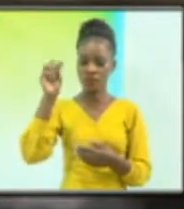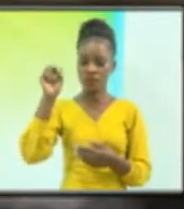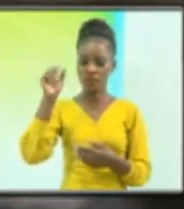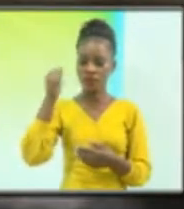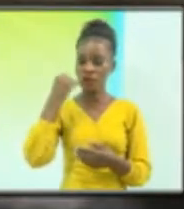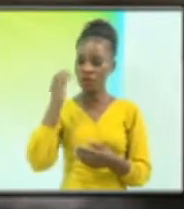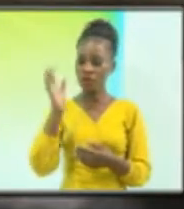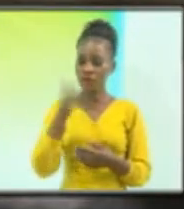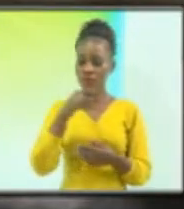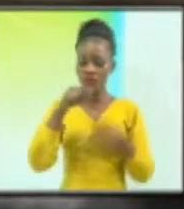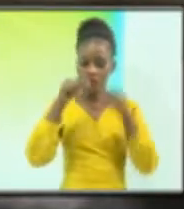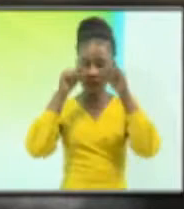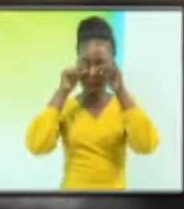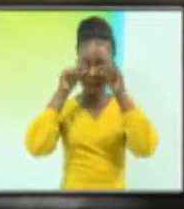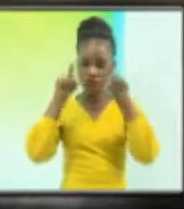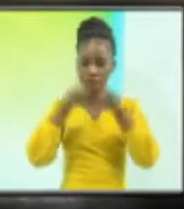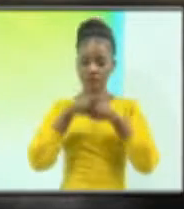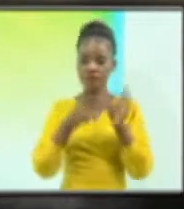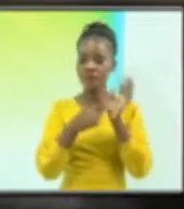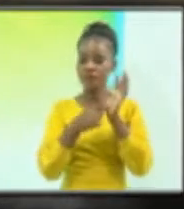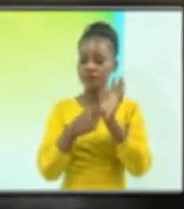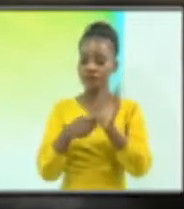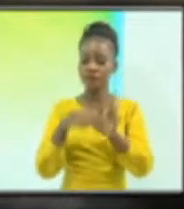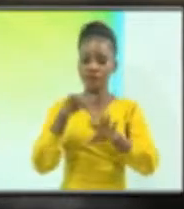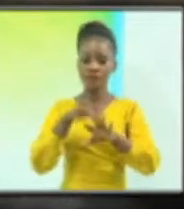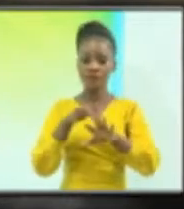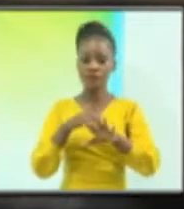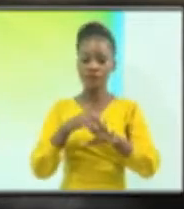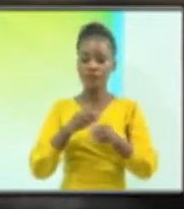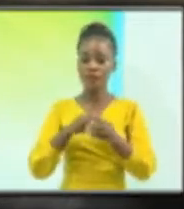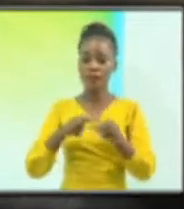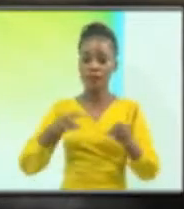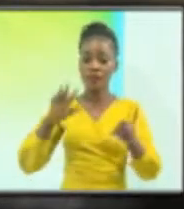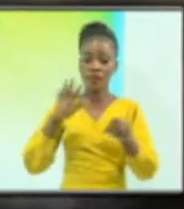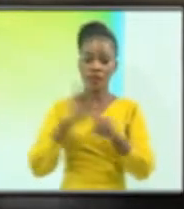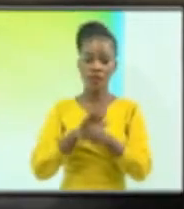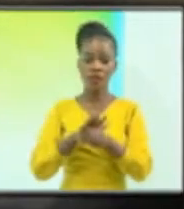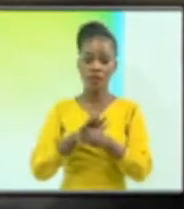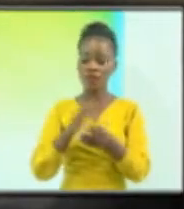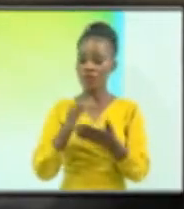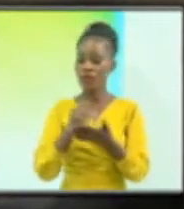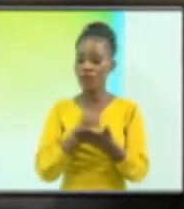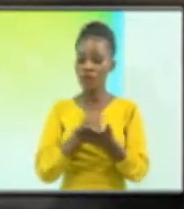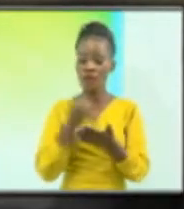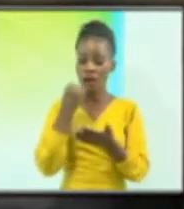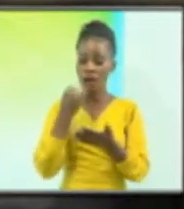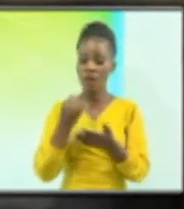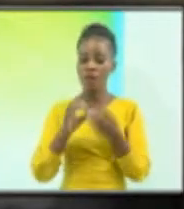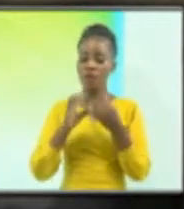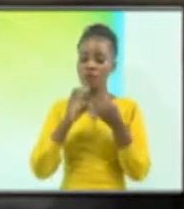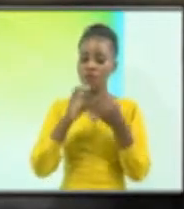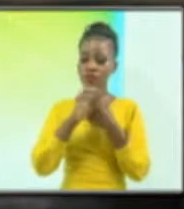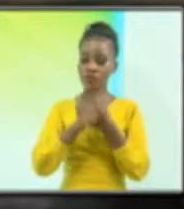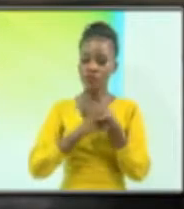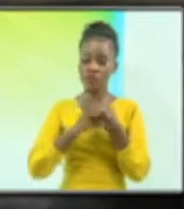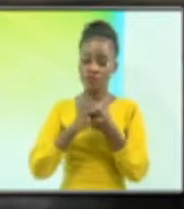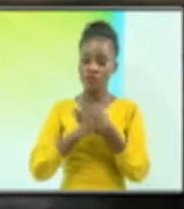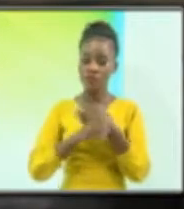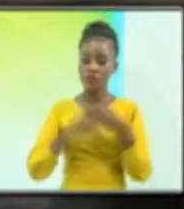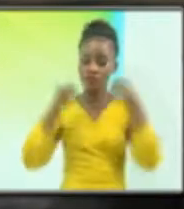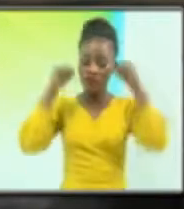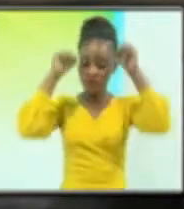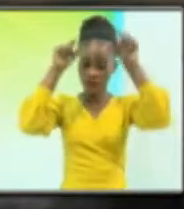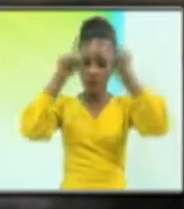this is just to show you that we are caring about those Ugandans. Now, there are countries where our presence is